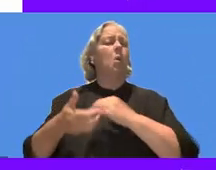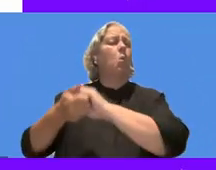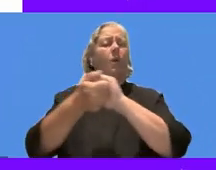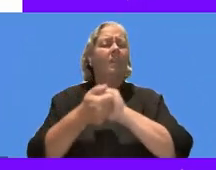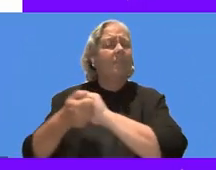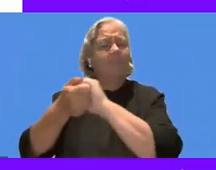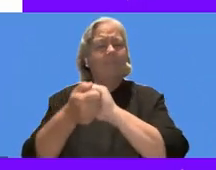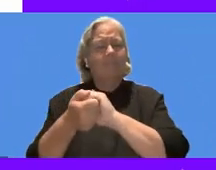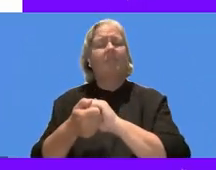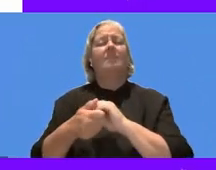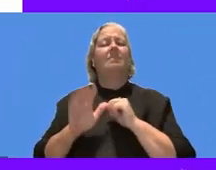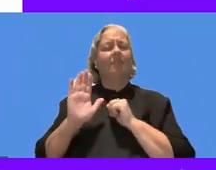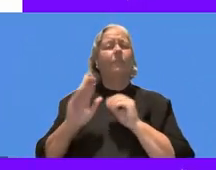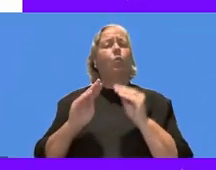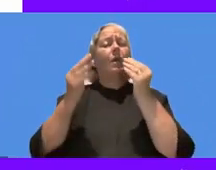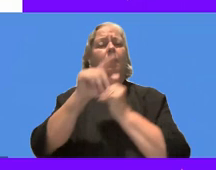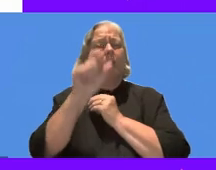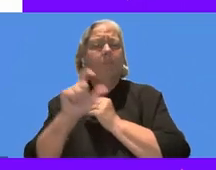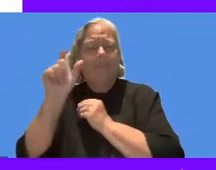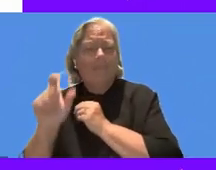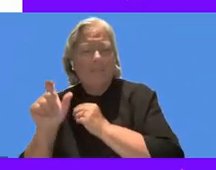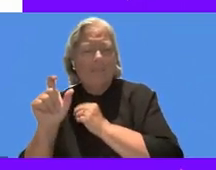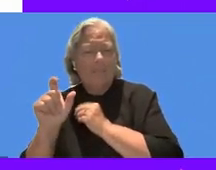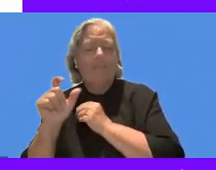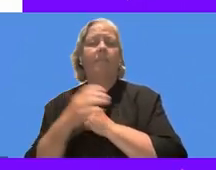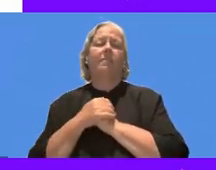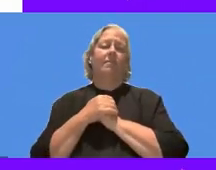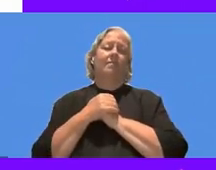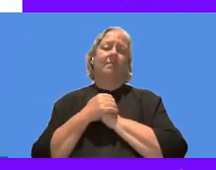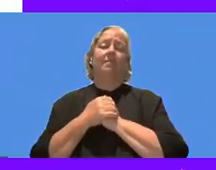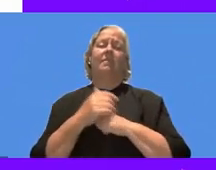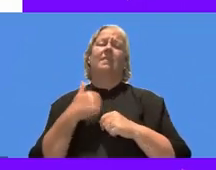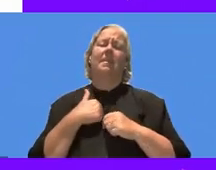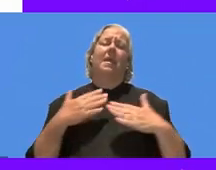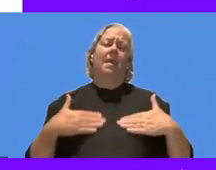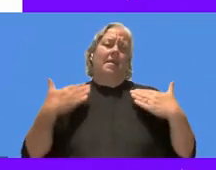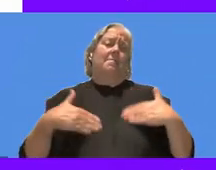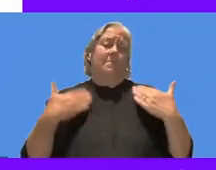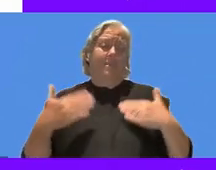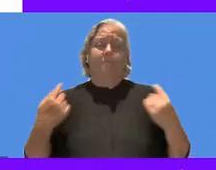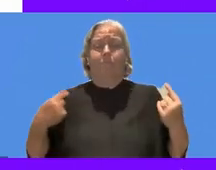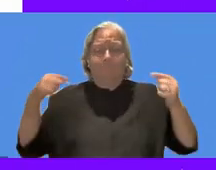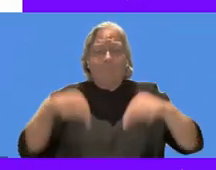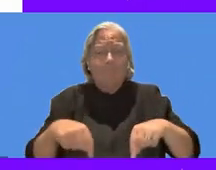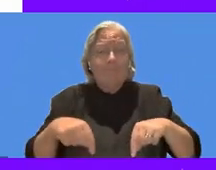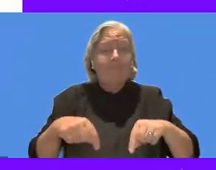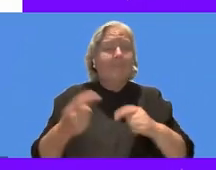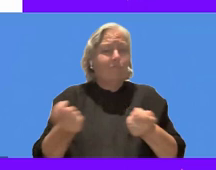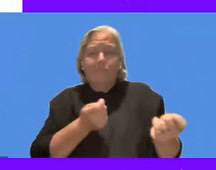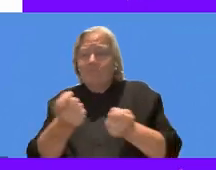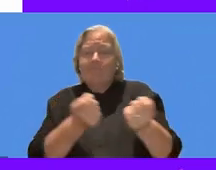SRHR for young people hosted by Rutgers International. I am very, very happy to be part of this session and excited to hear about the upcoming